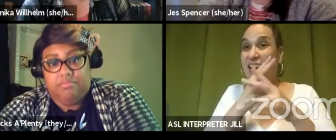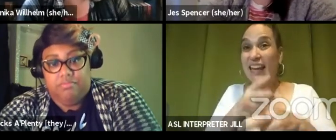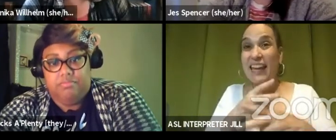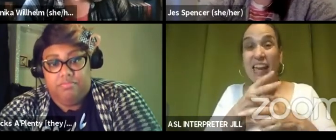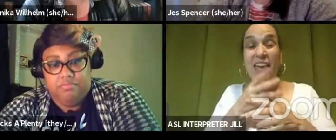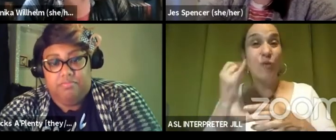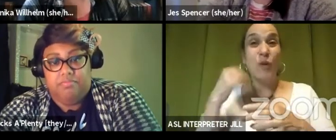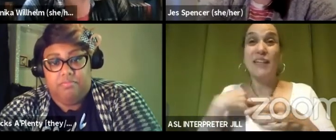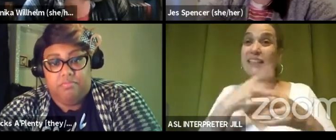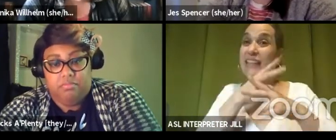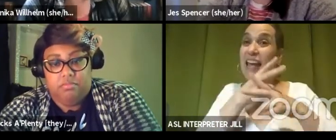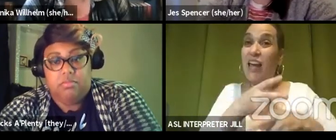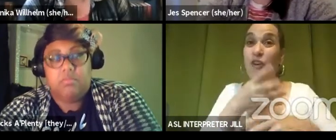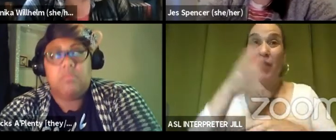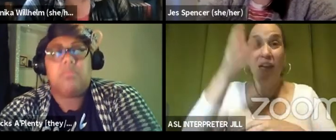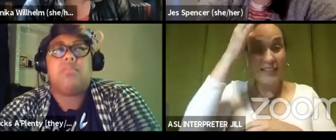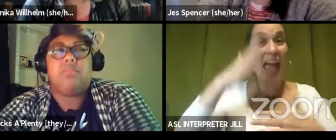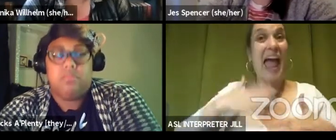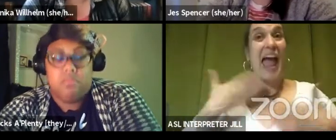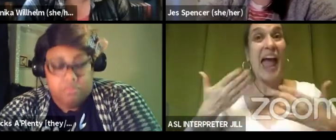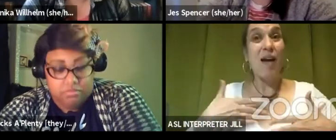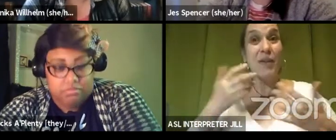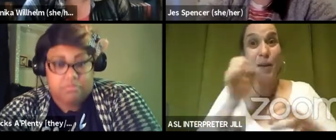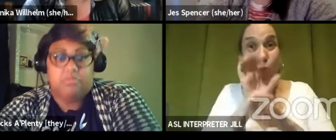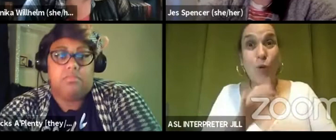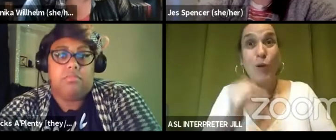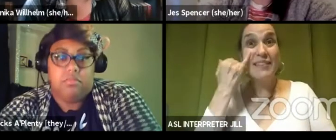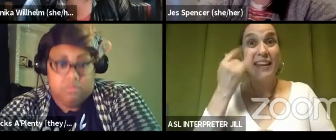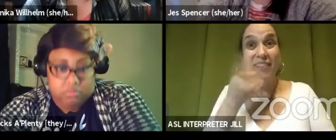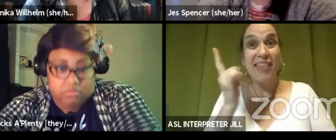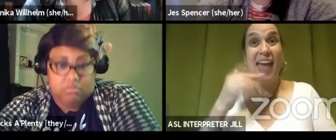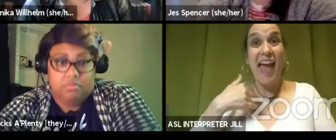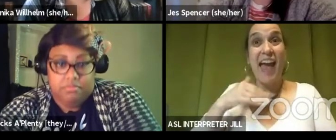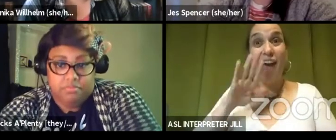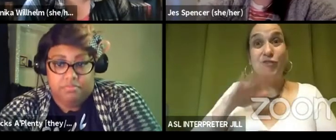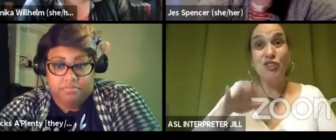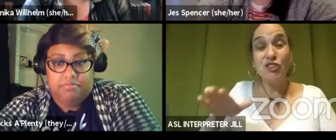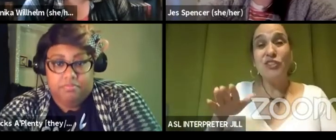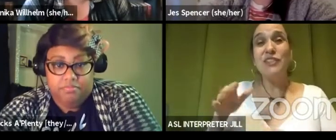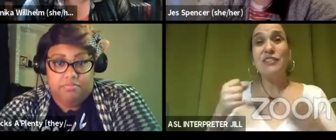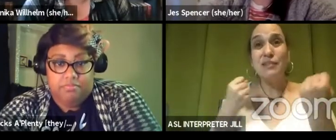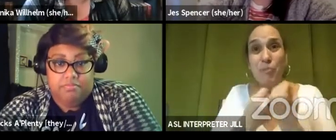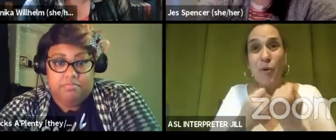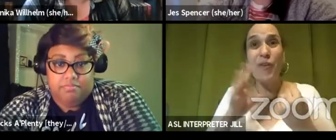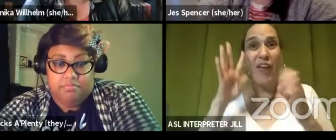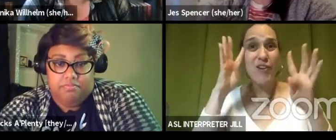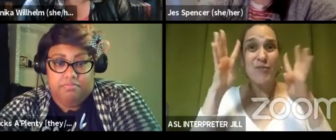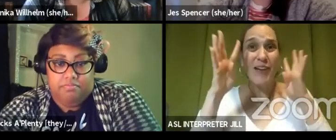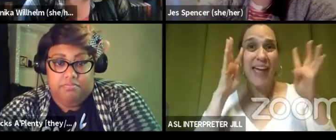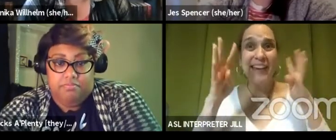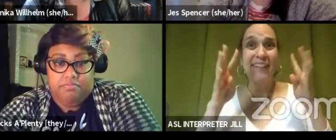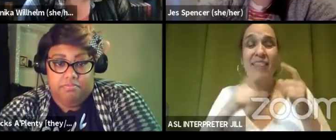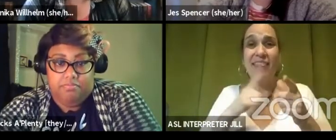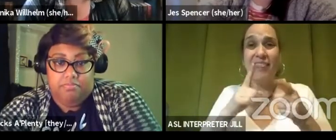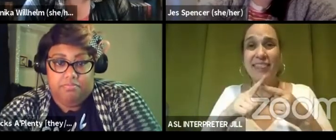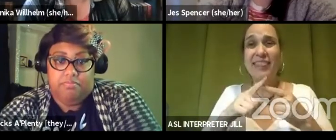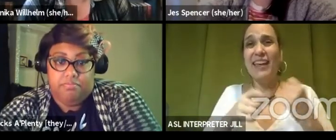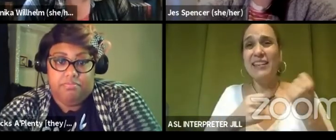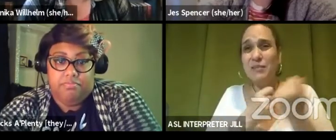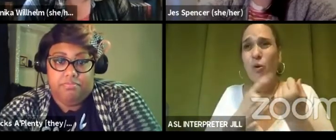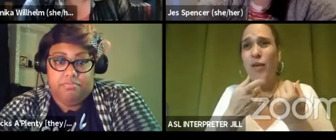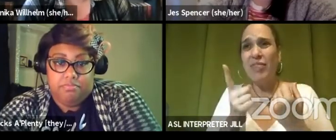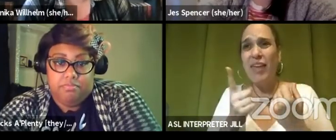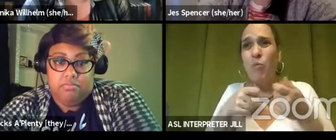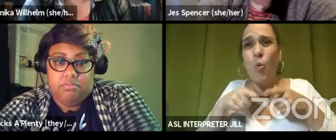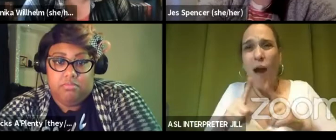Happy parents, happy employees who have kids, support their creativity by taking that off their plate, supporting them,